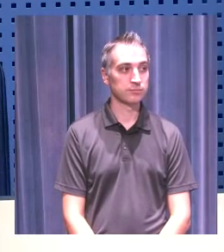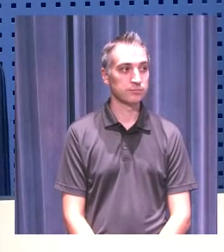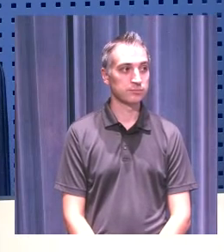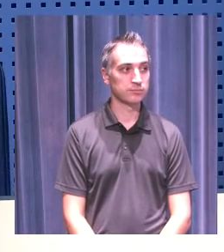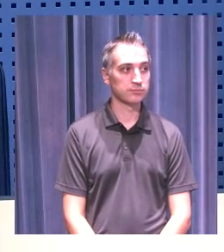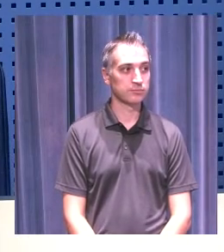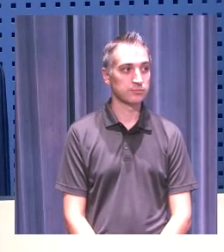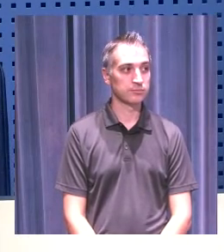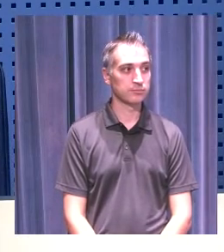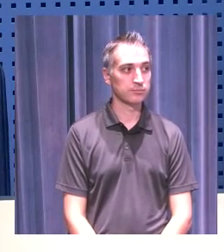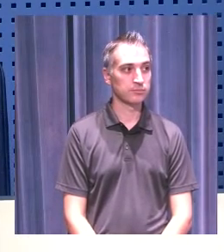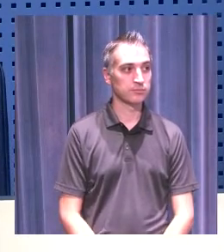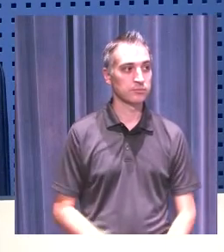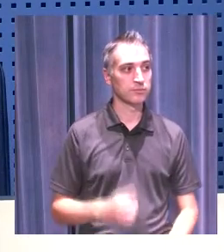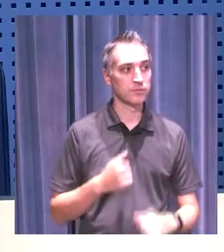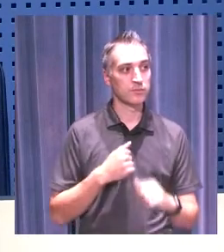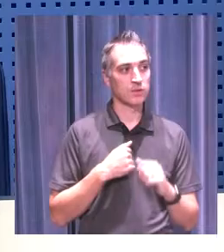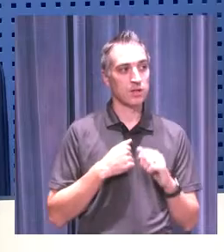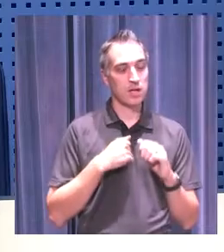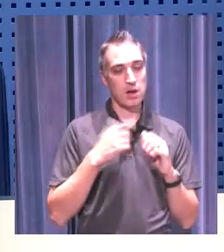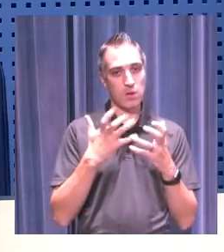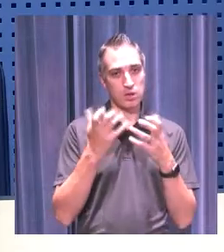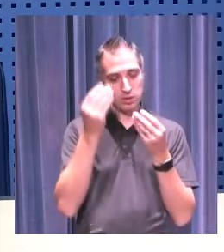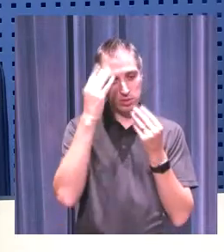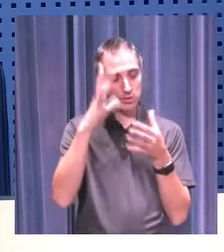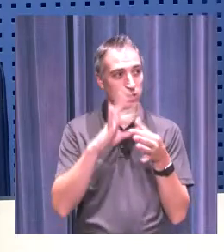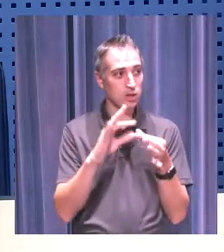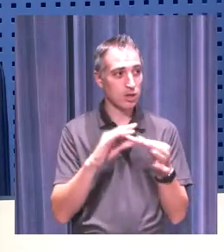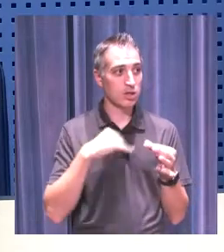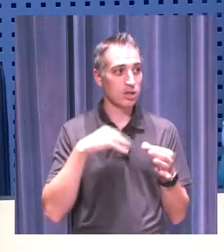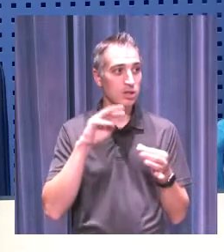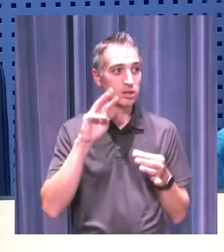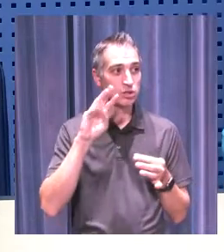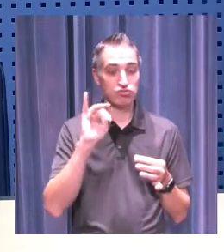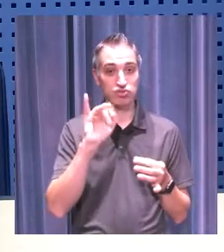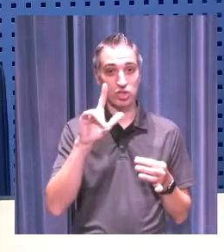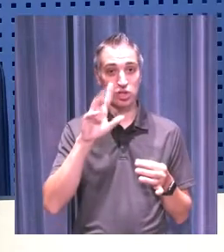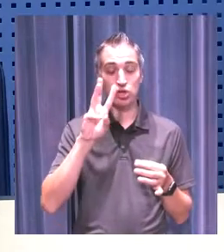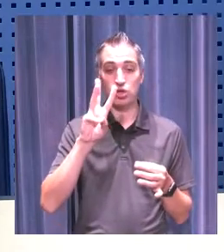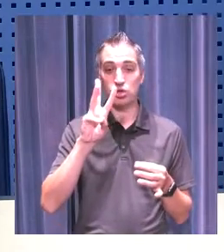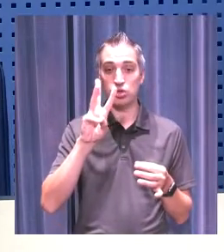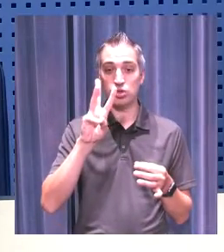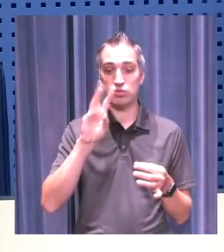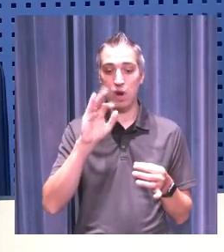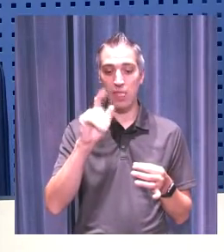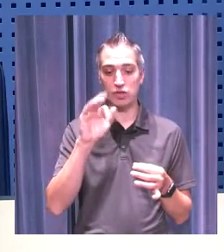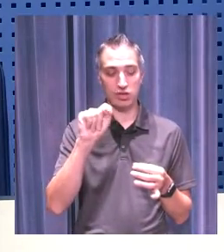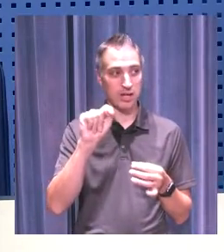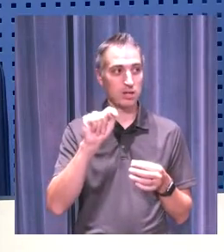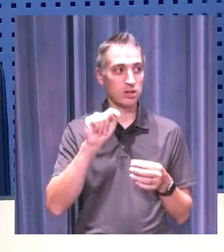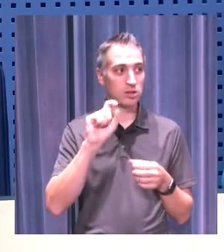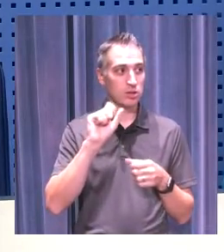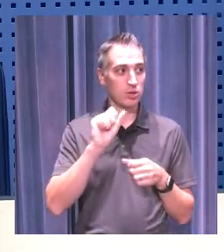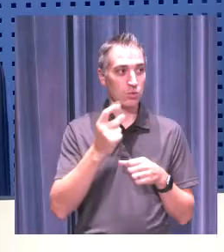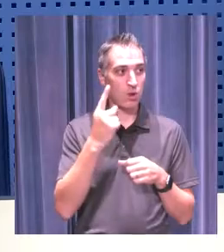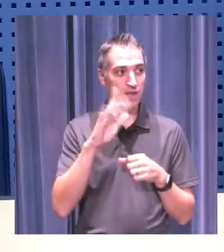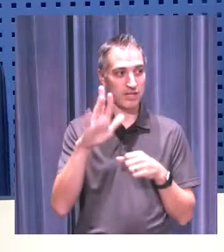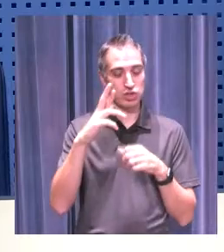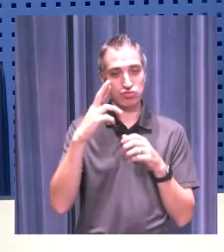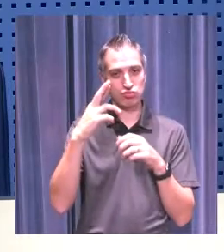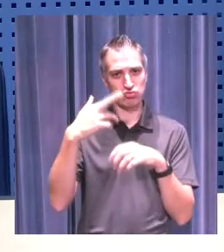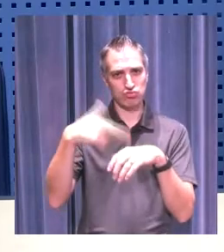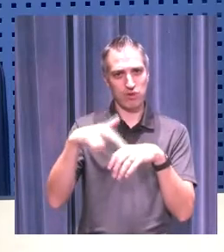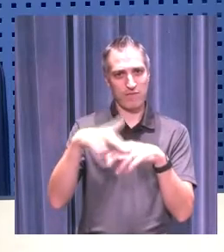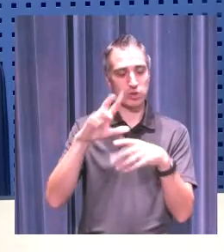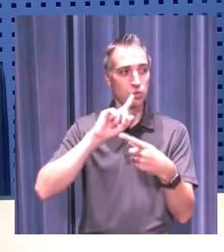wanted to note before I go with my comments that Joe Karlichek was also used by Mr. Brickley as one of his references